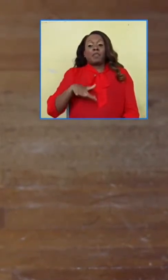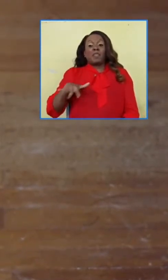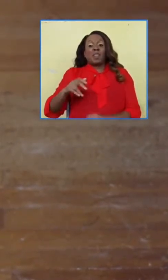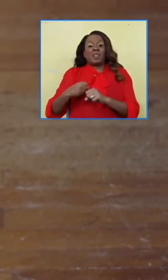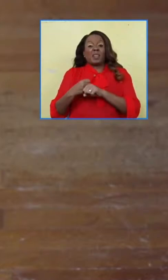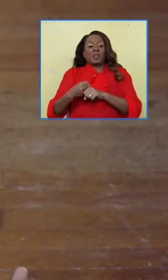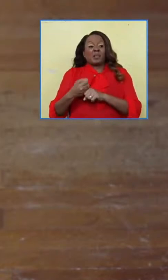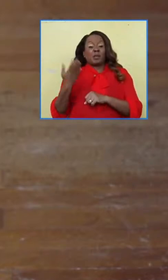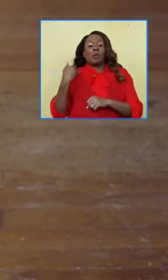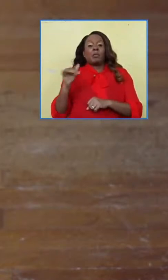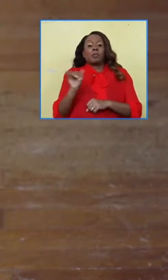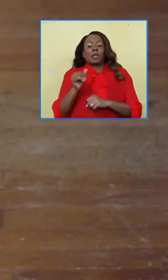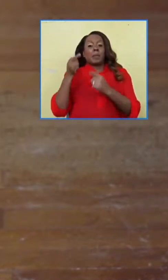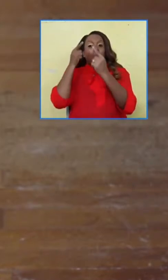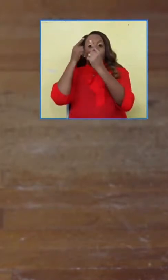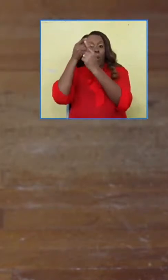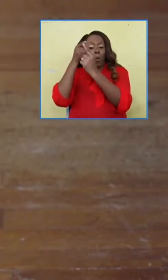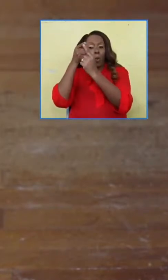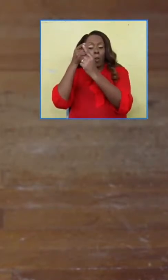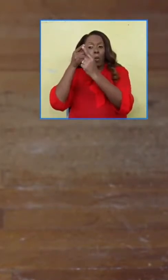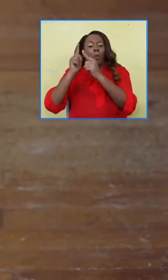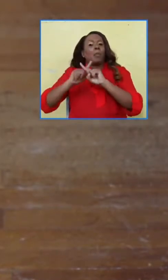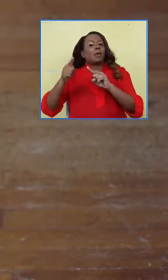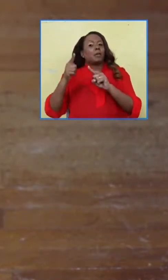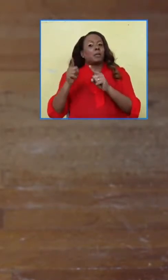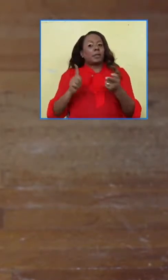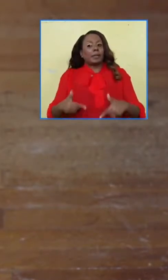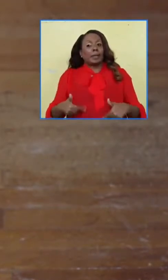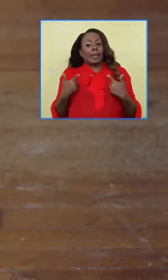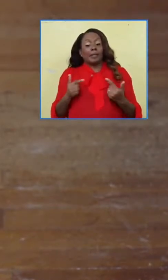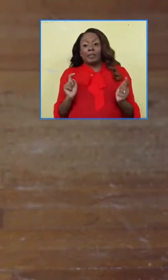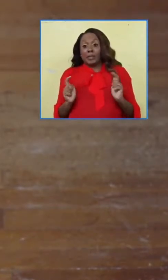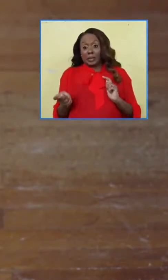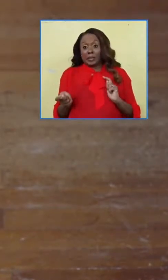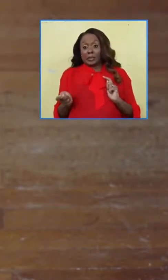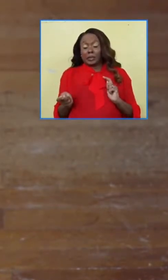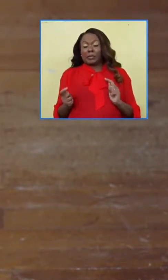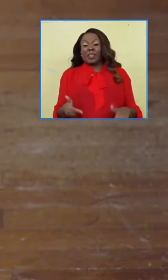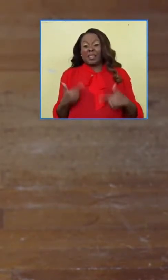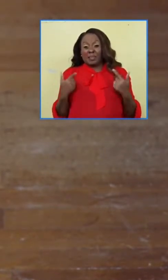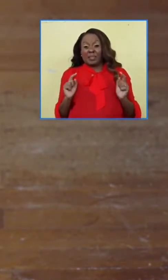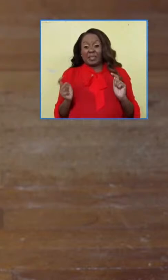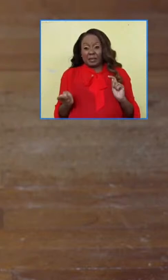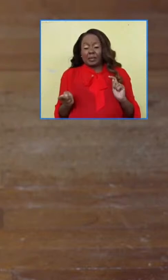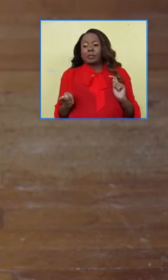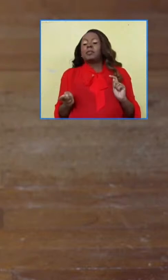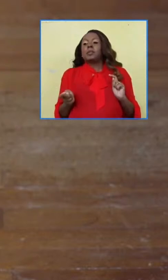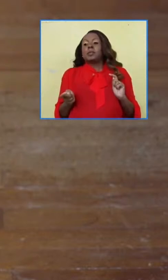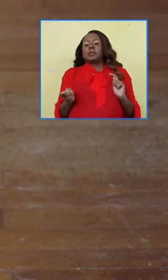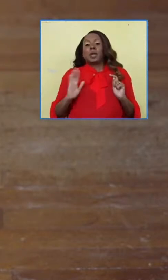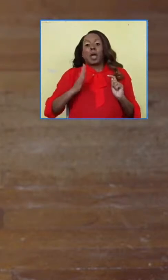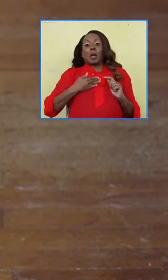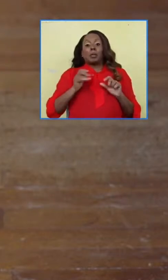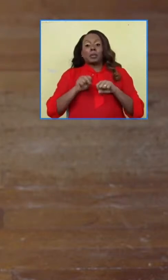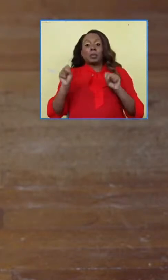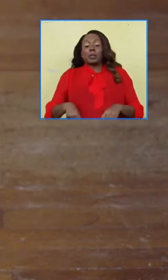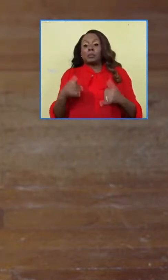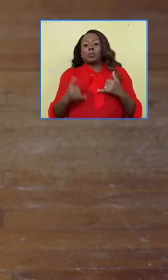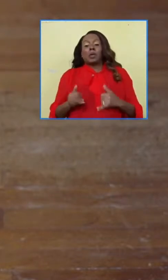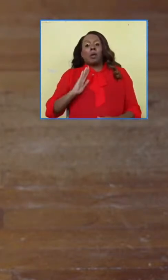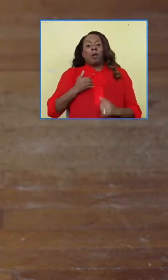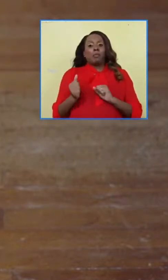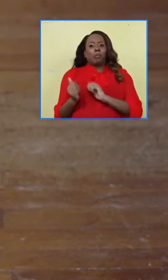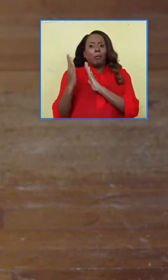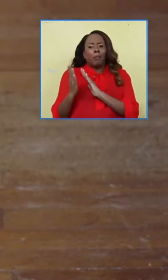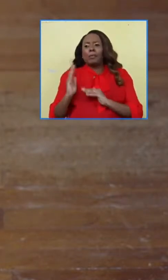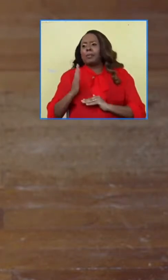years ago, but things have changed. And so it's important that we make sure that the model we have today, the approach we use today,